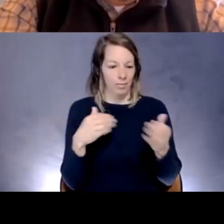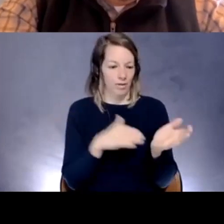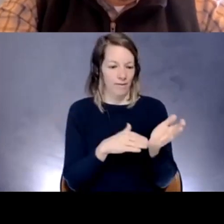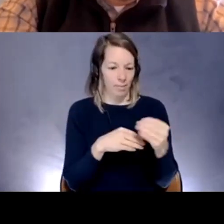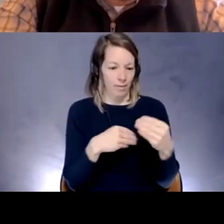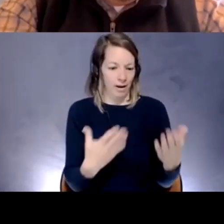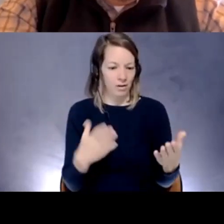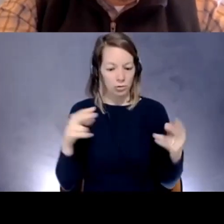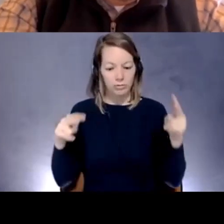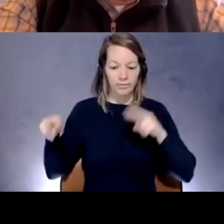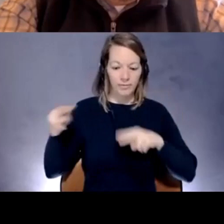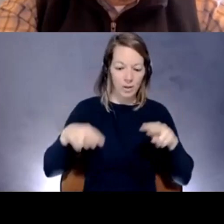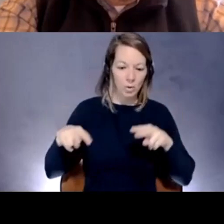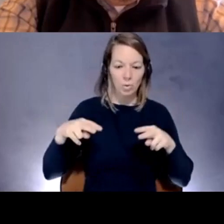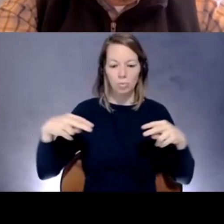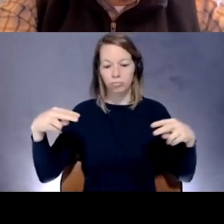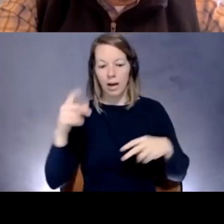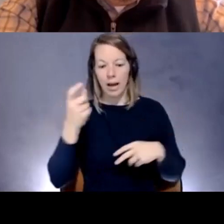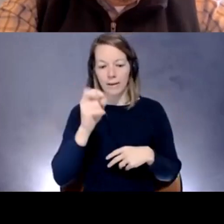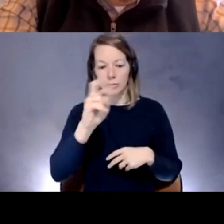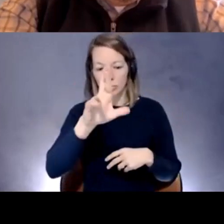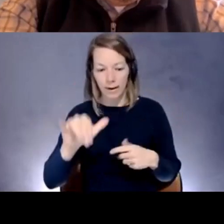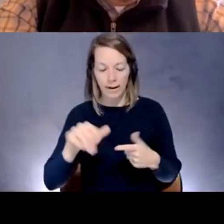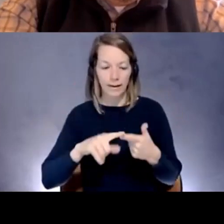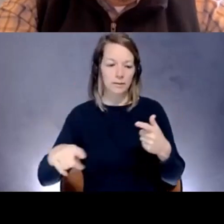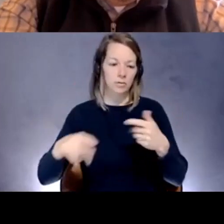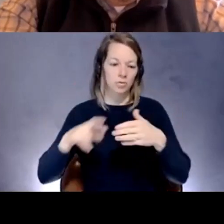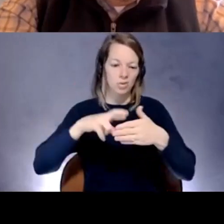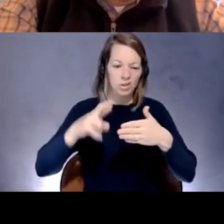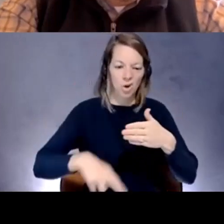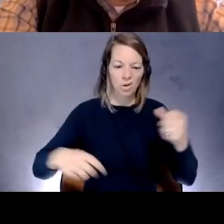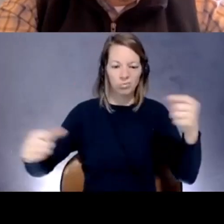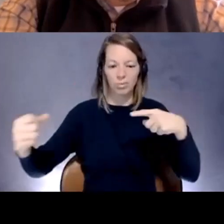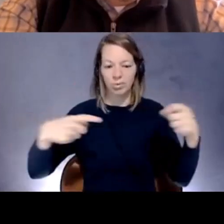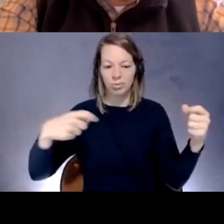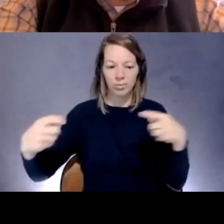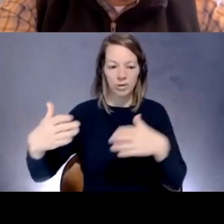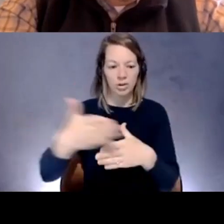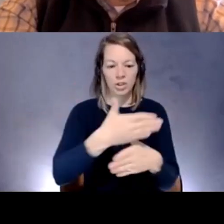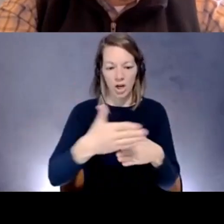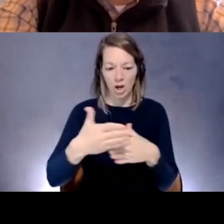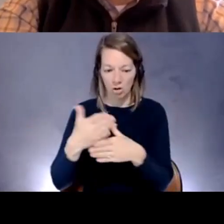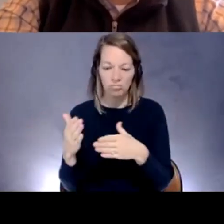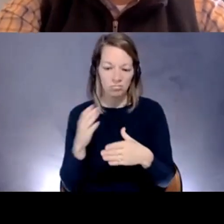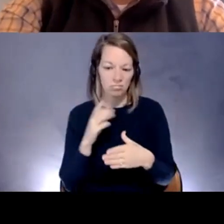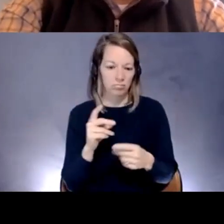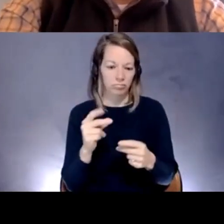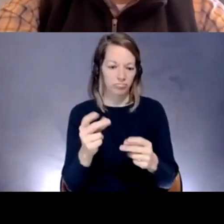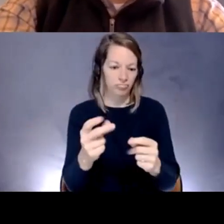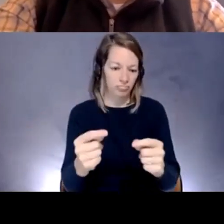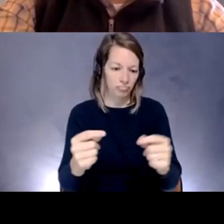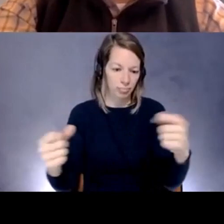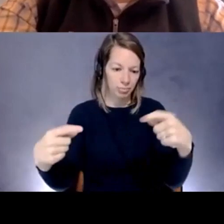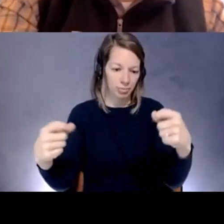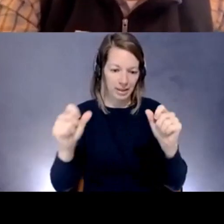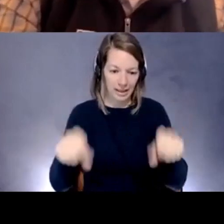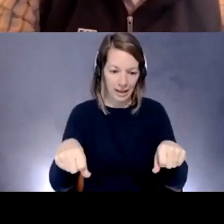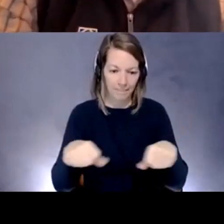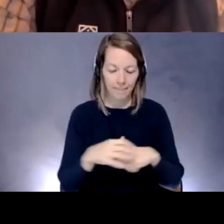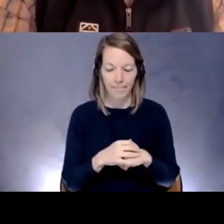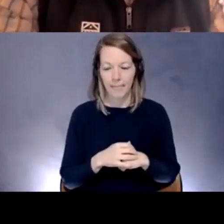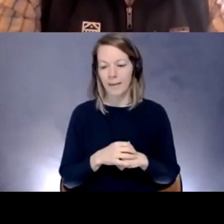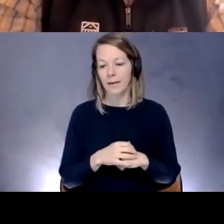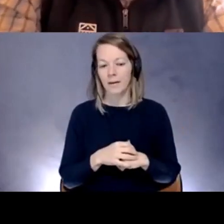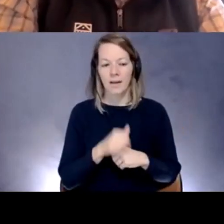view and share X-rays, MRIs, test results, and clinical information with one another in real time. So instead of you having